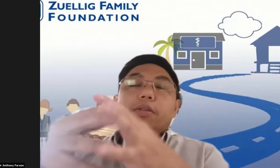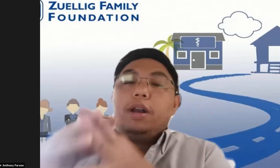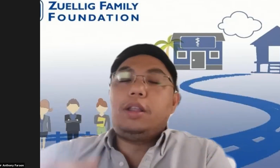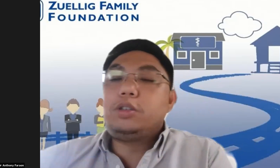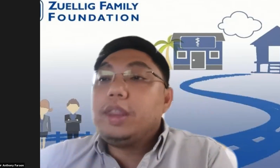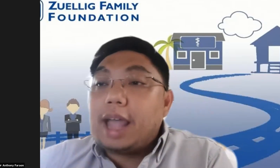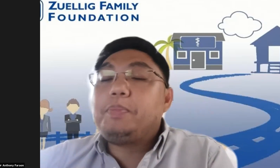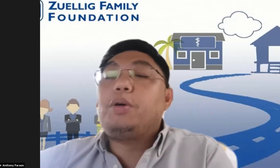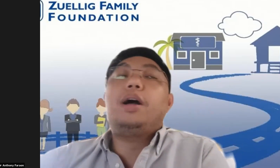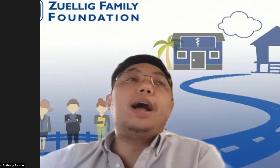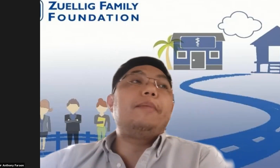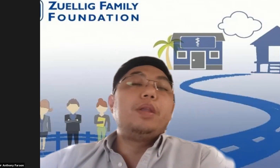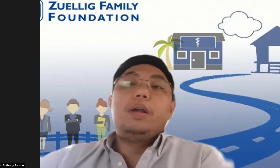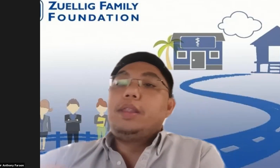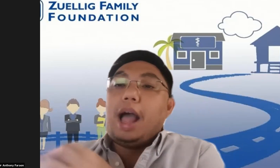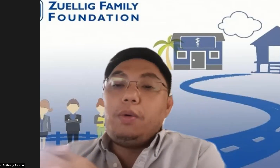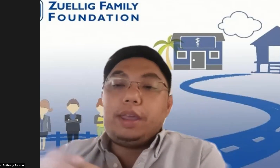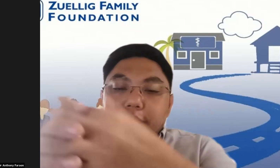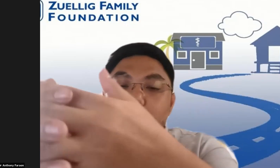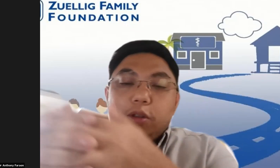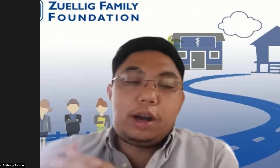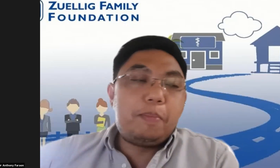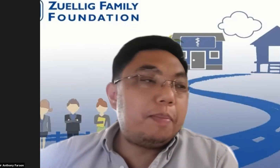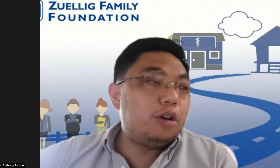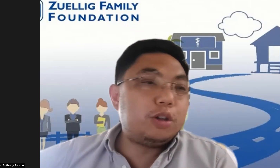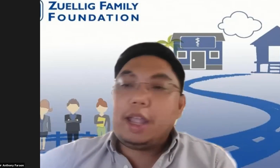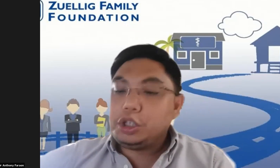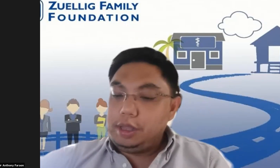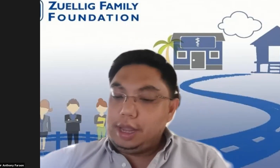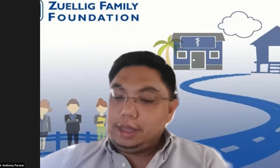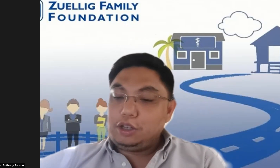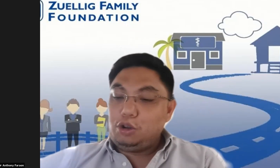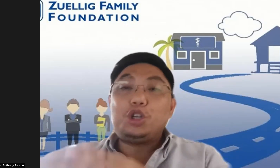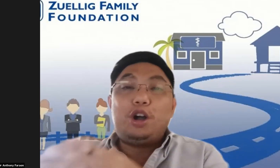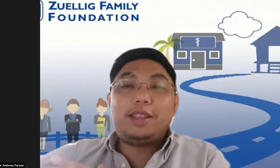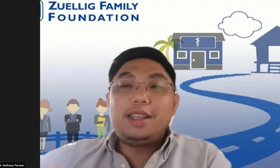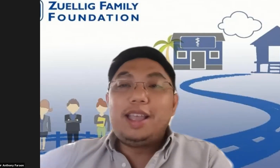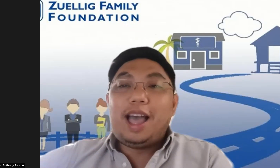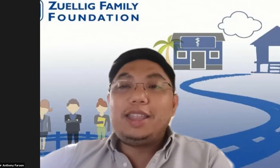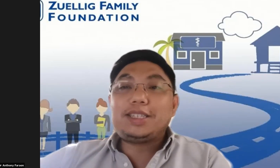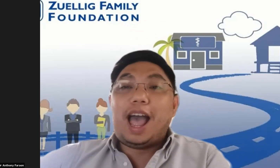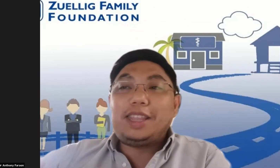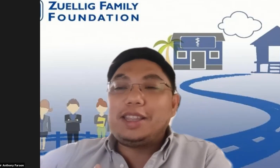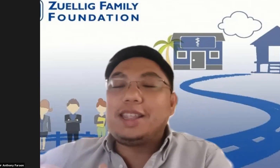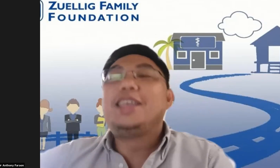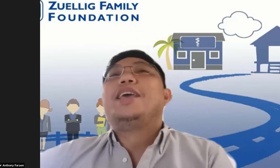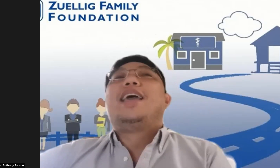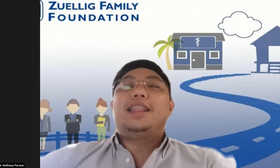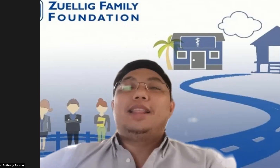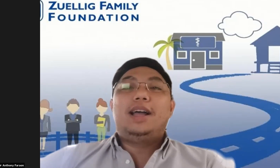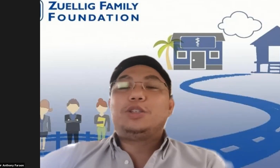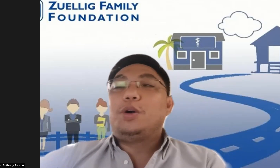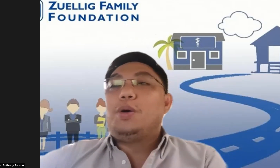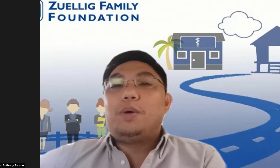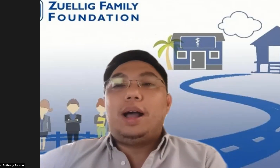that, Dr. So with that po, now I think si Dr. Barba also mentioned that ang solusyon ay nasa atin.